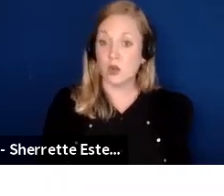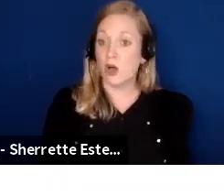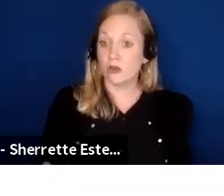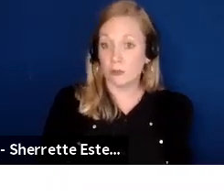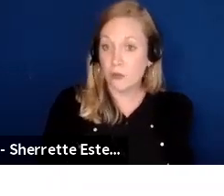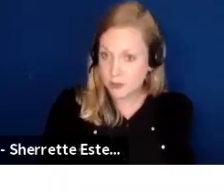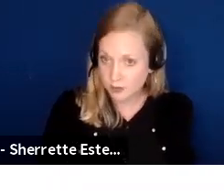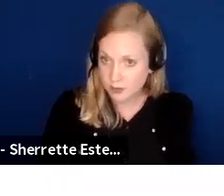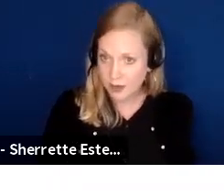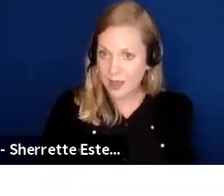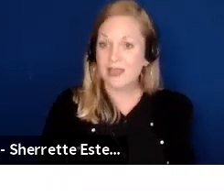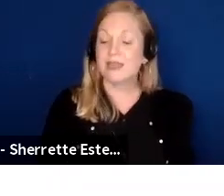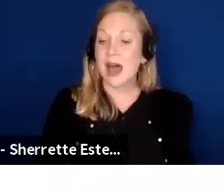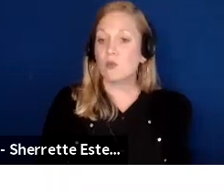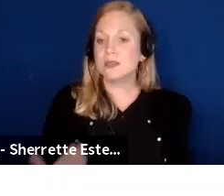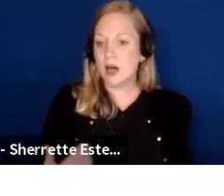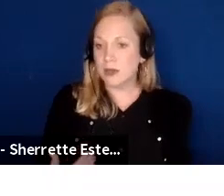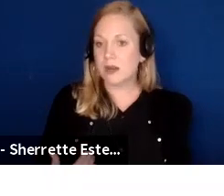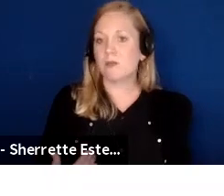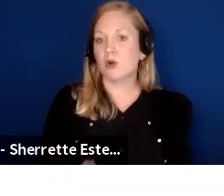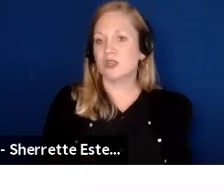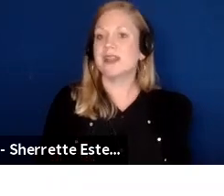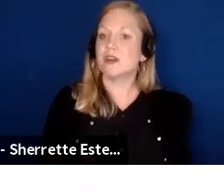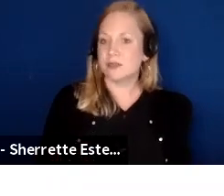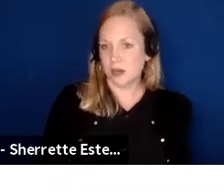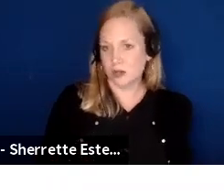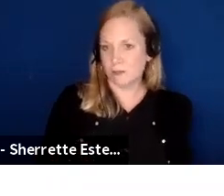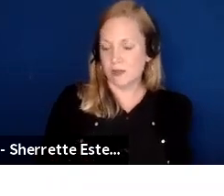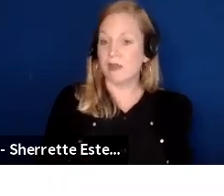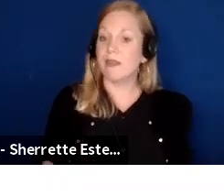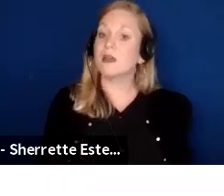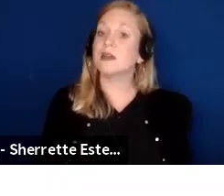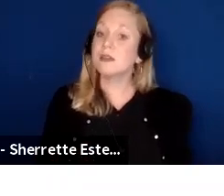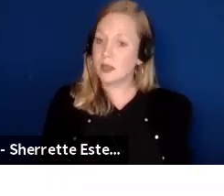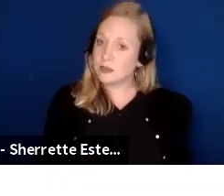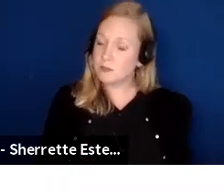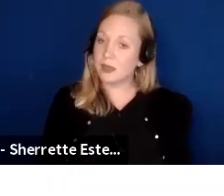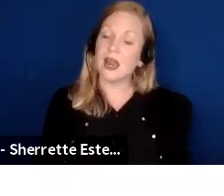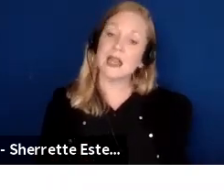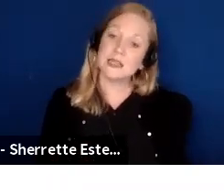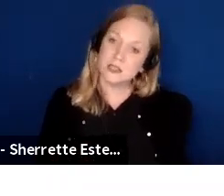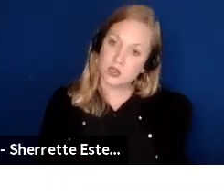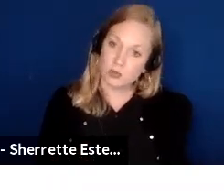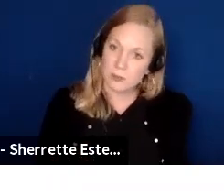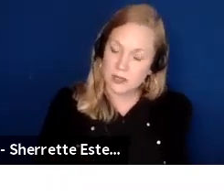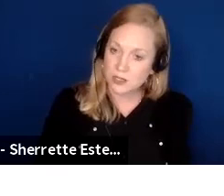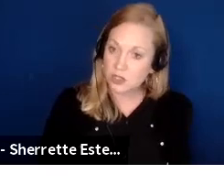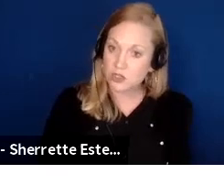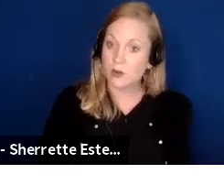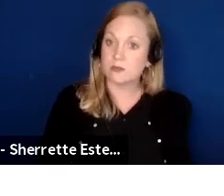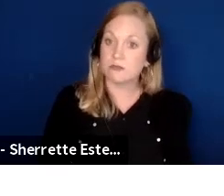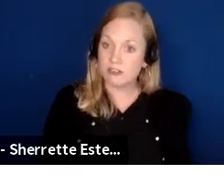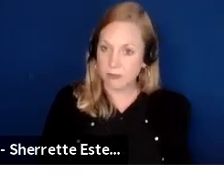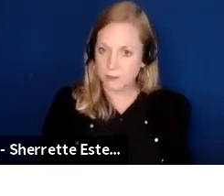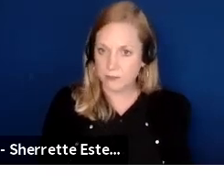tree is no longer present, that will tell me that I'm approaching an intersection. And that indicates to me that I need to direct my attention